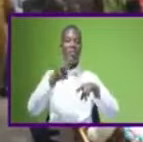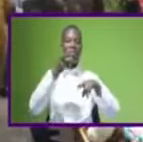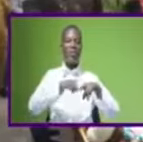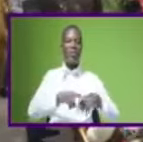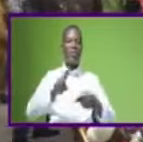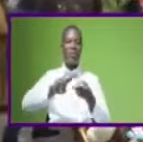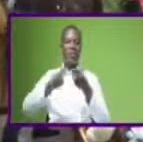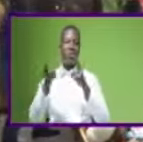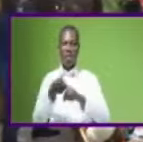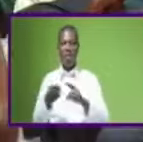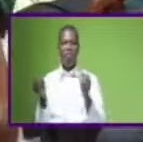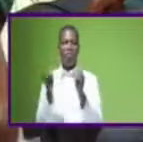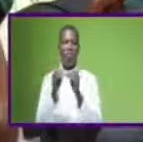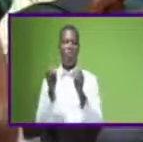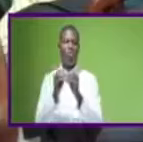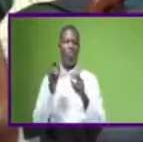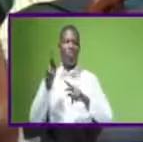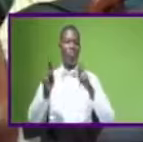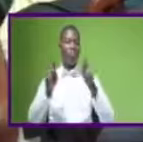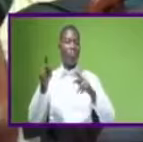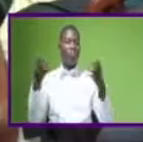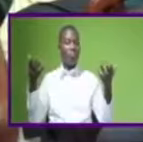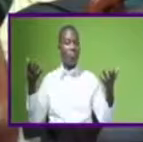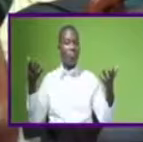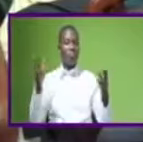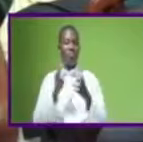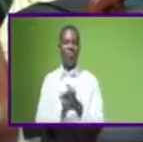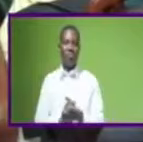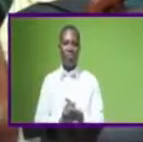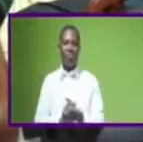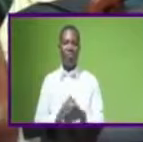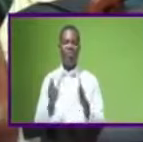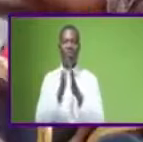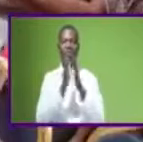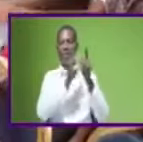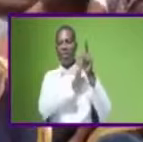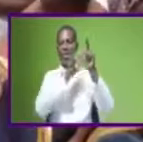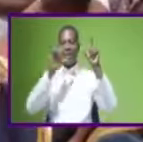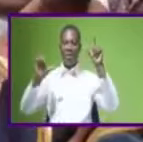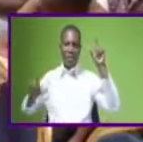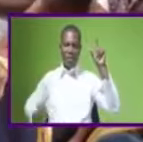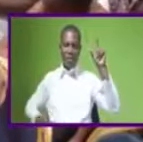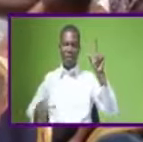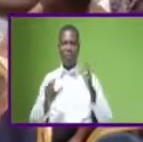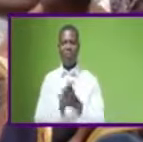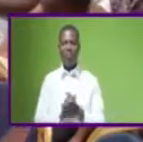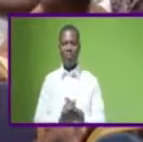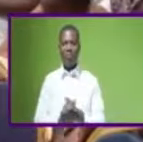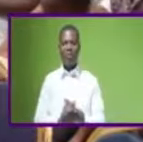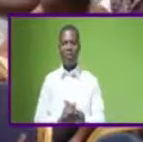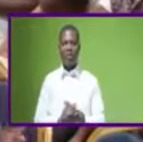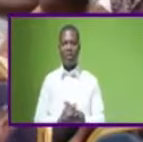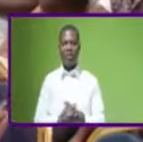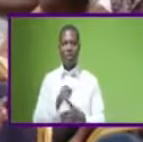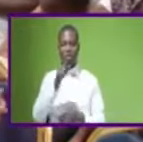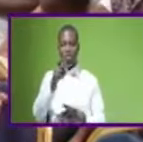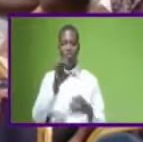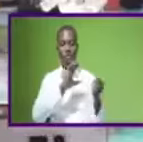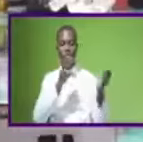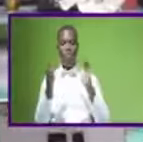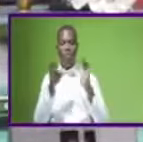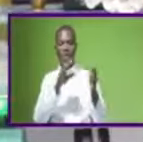Philadelphia. The choir name. Praise the Lord. Hallelujah. Moti